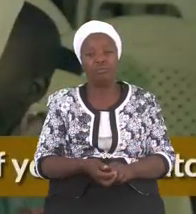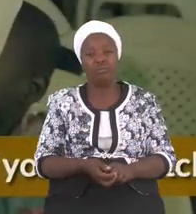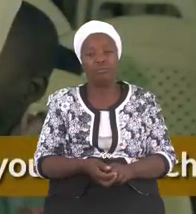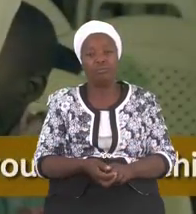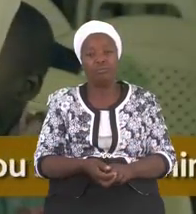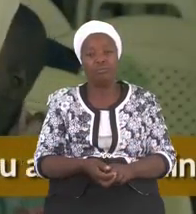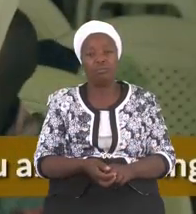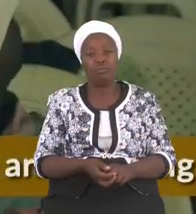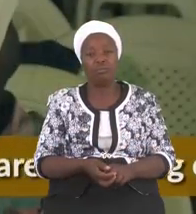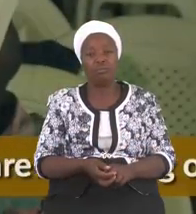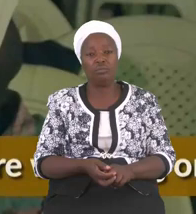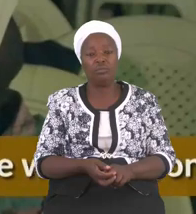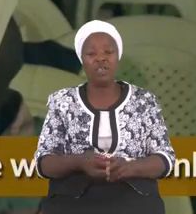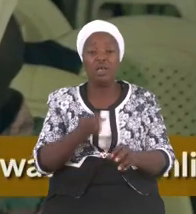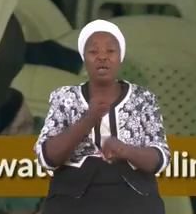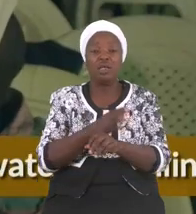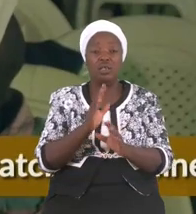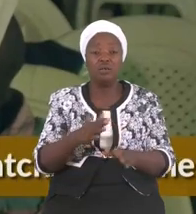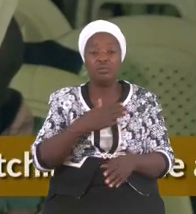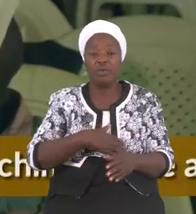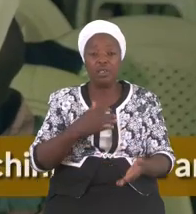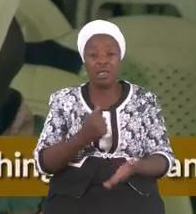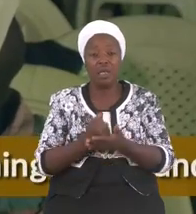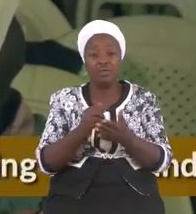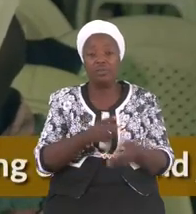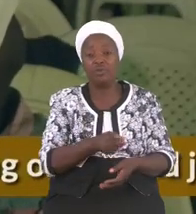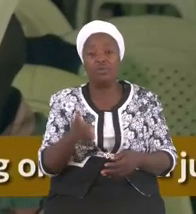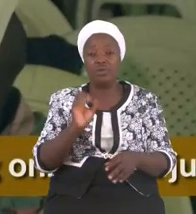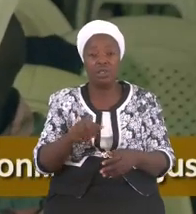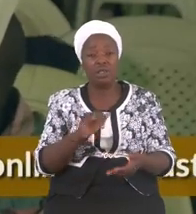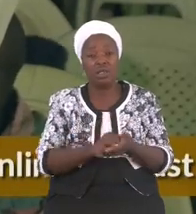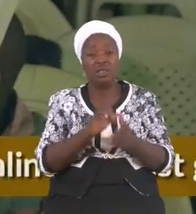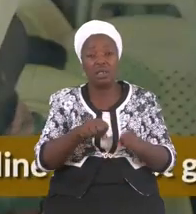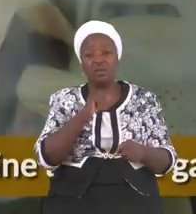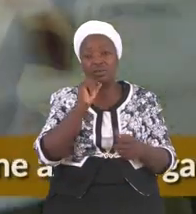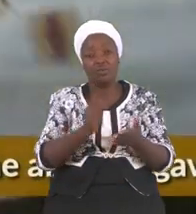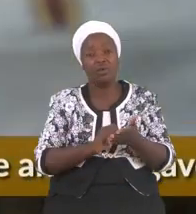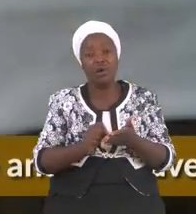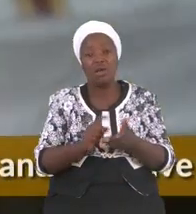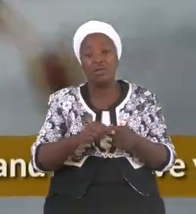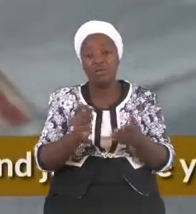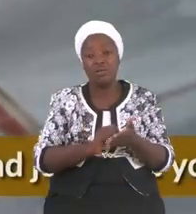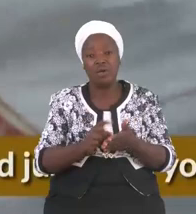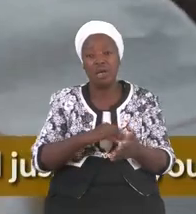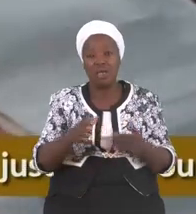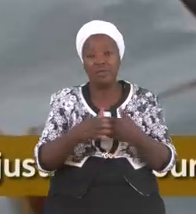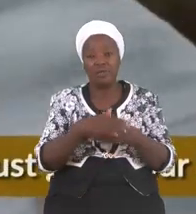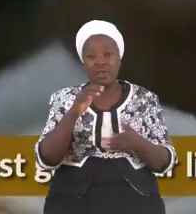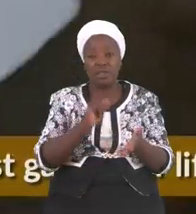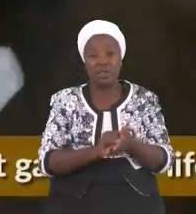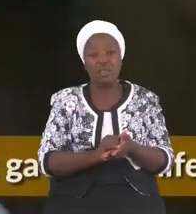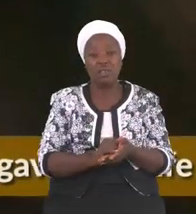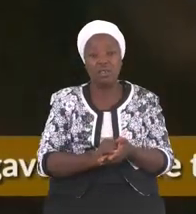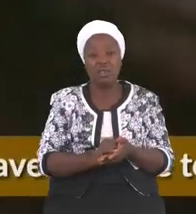Counselors, help those who cannot write to write. And after that, check everything before